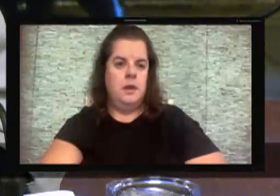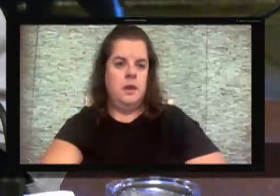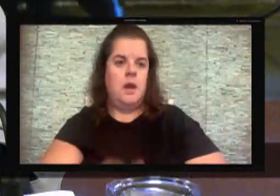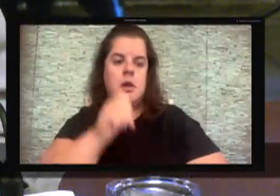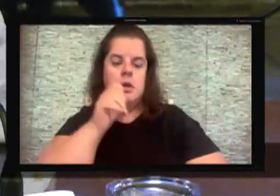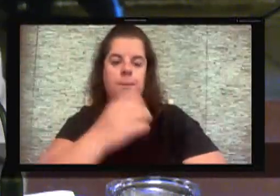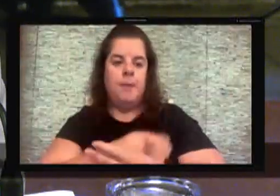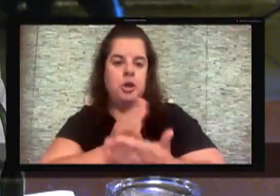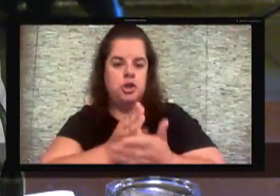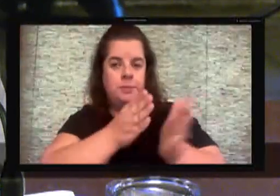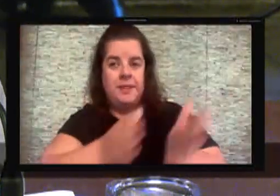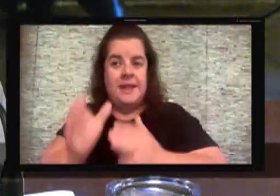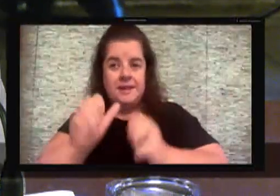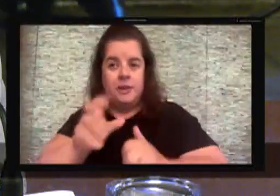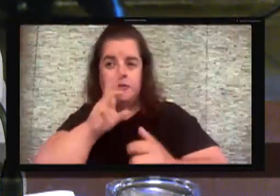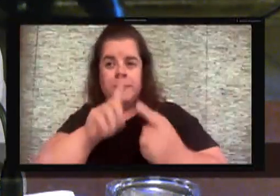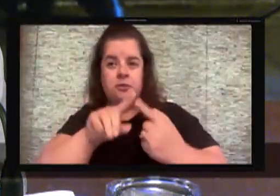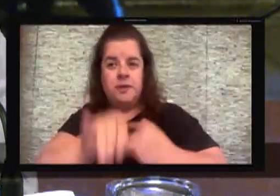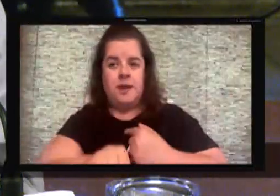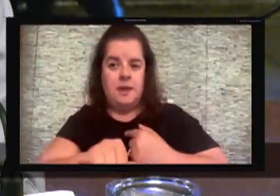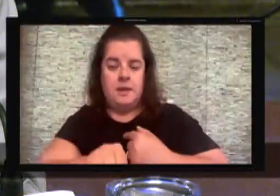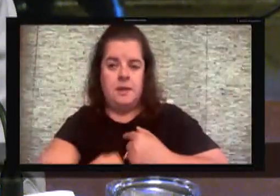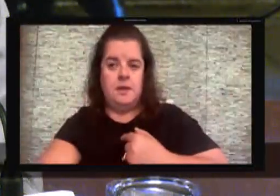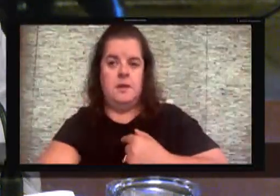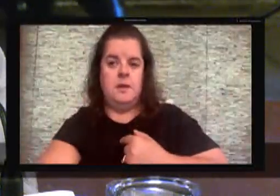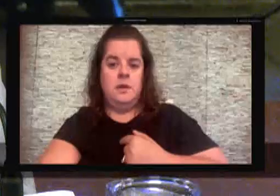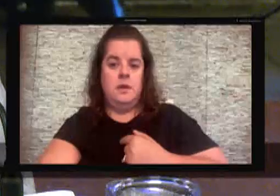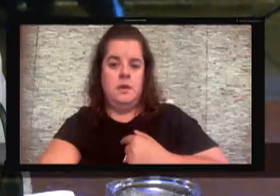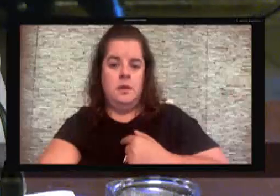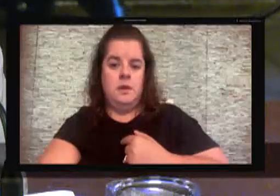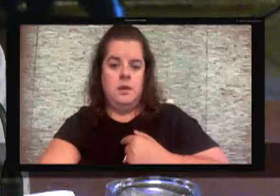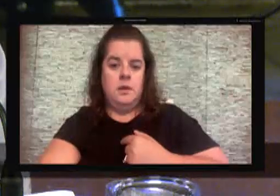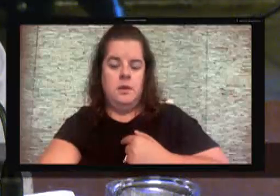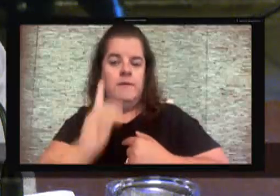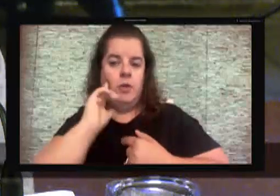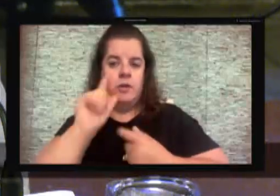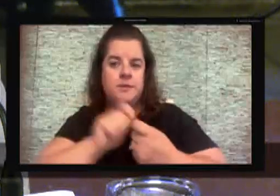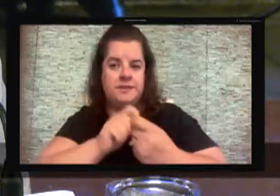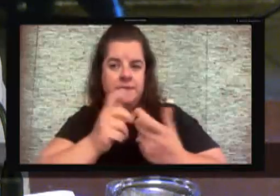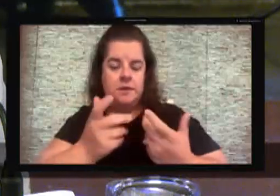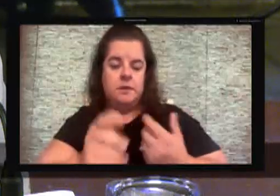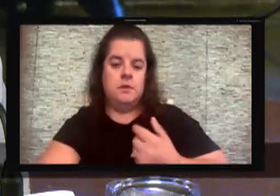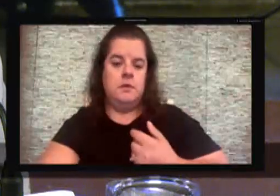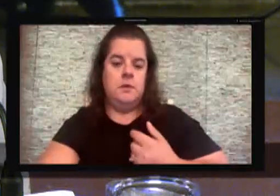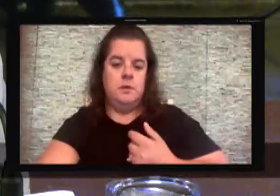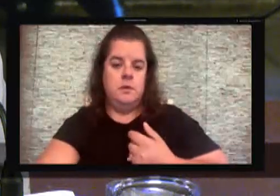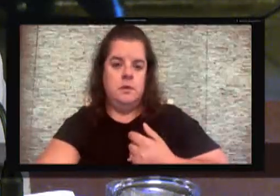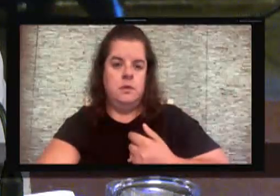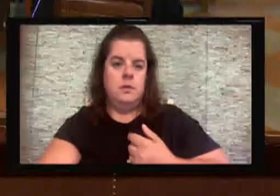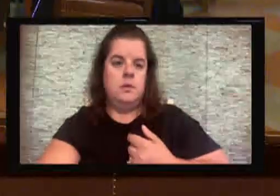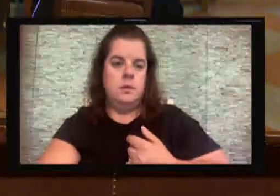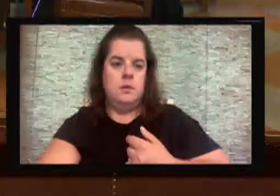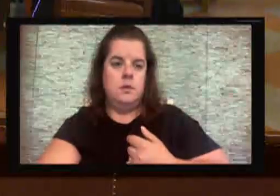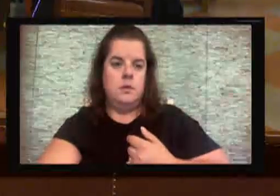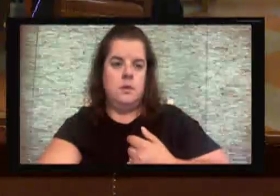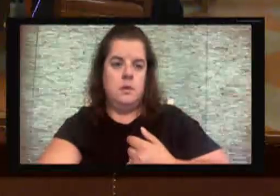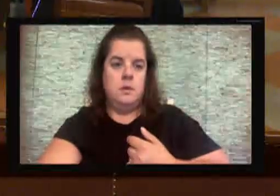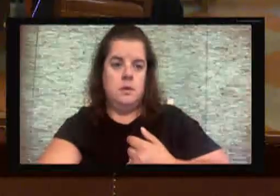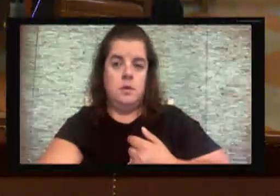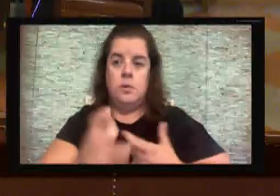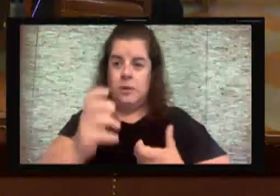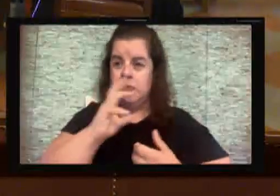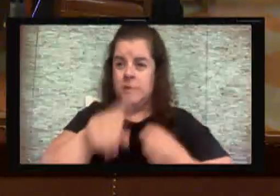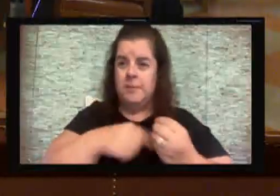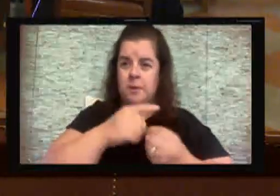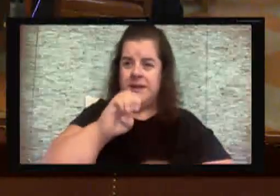Are you able to speak to that? Why were these in particular not budgeted for? You want to talk specifically about Esri, Gwen? Can you talk about that one? I